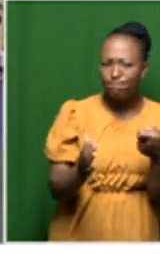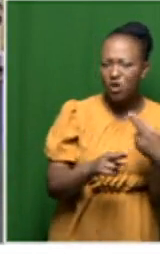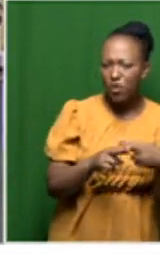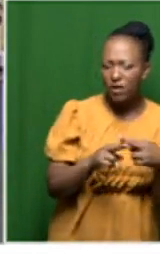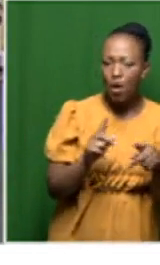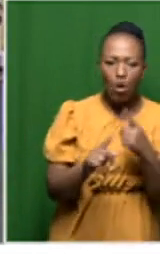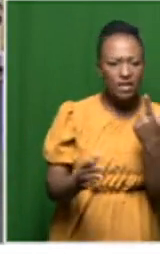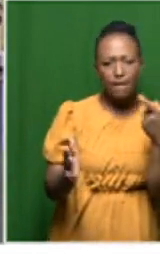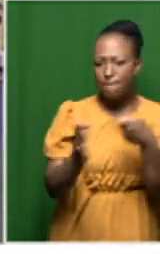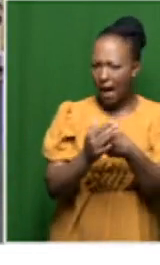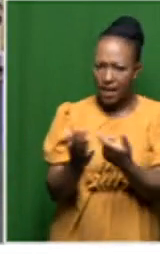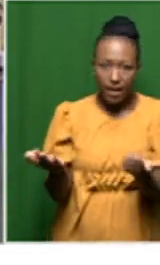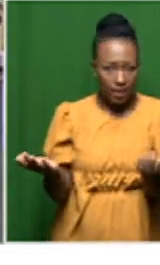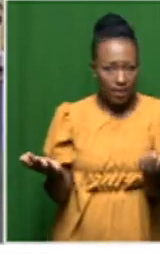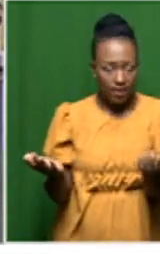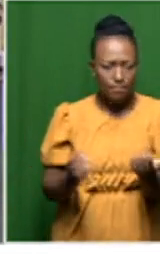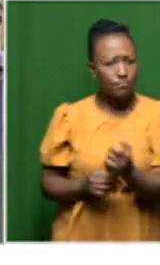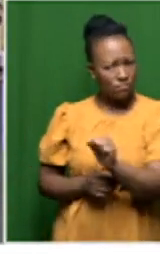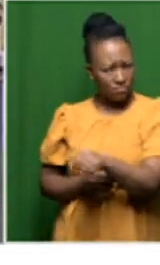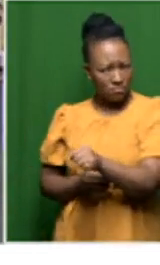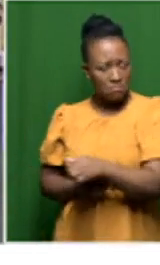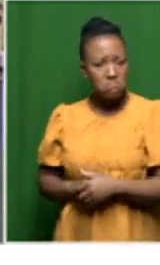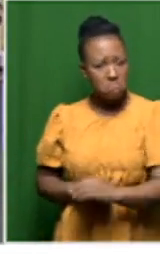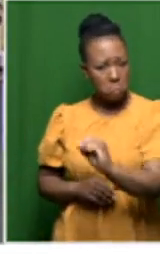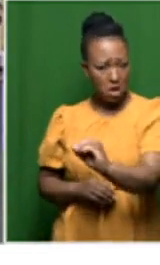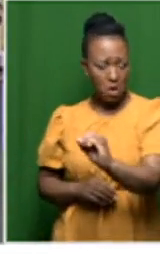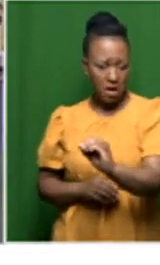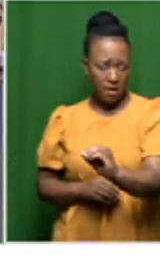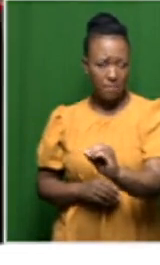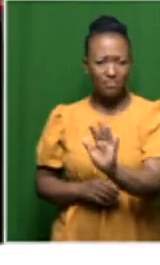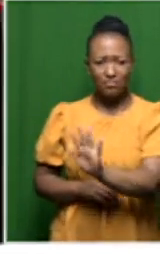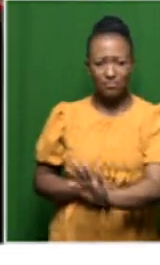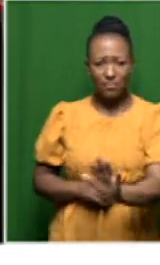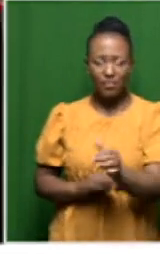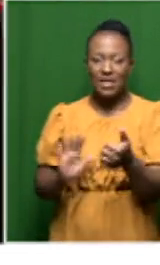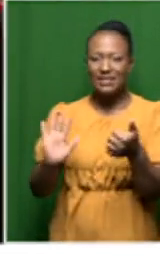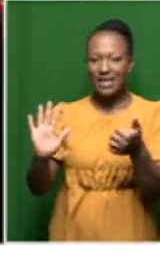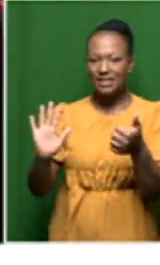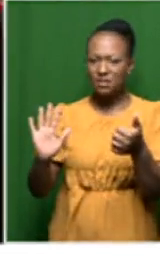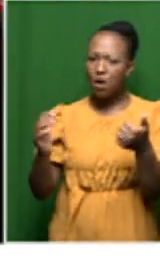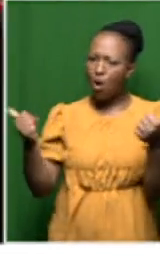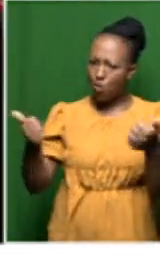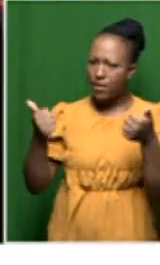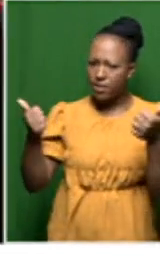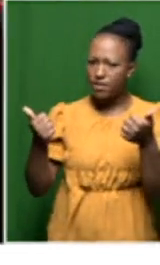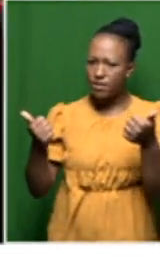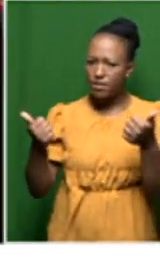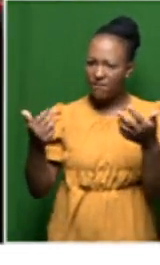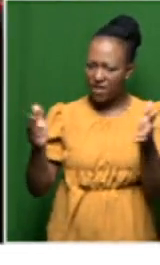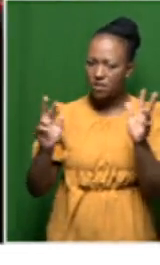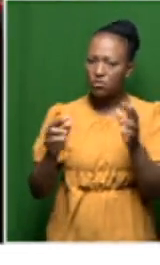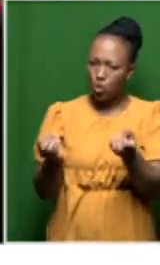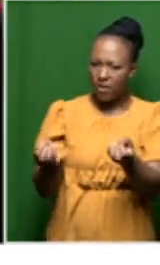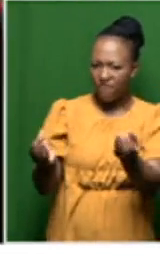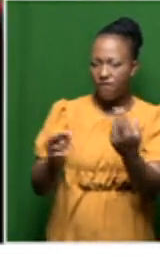hands and looking after it? No, they are. They are. In fact, we've already have some, I think about 6 that we've already awarded. That I think in the next month